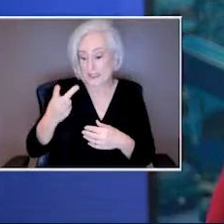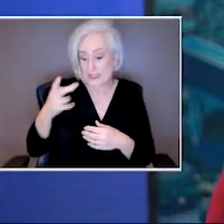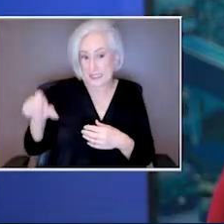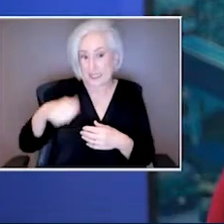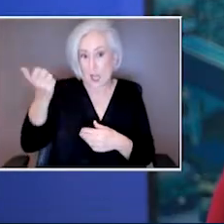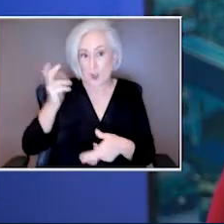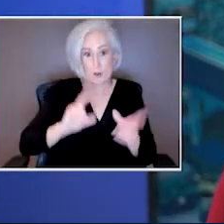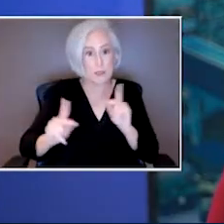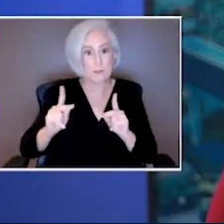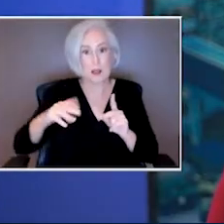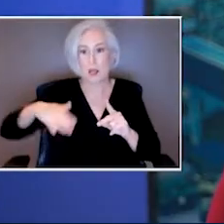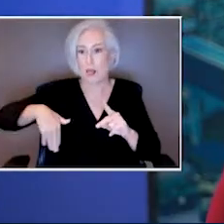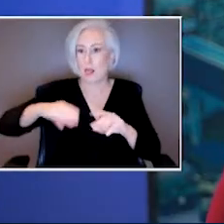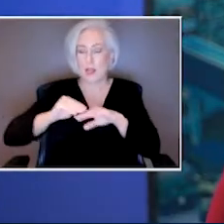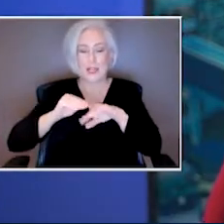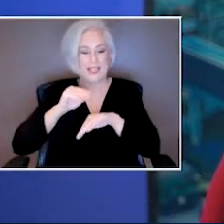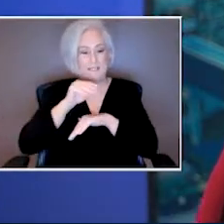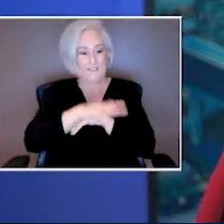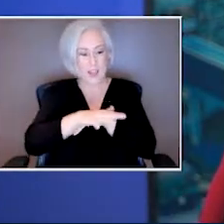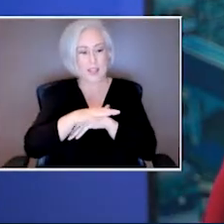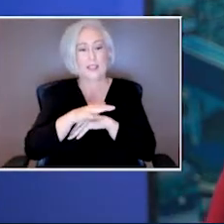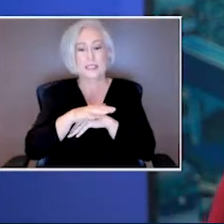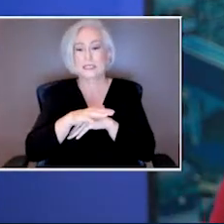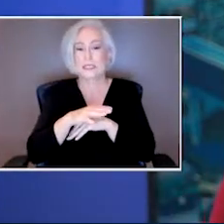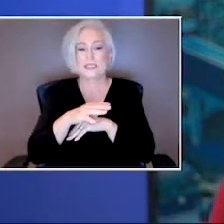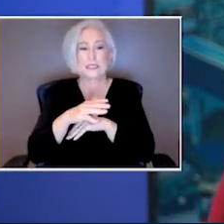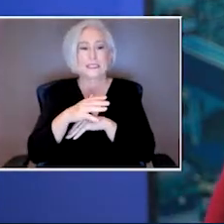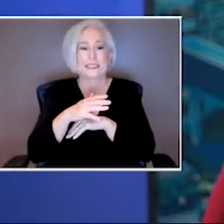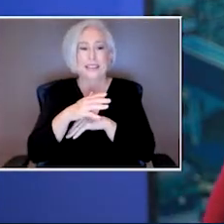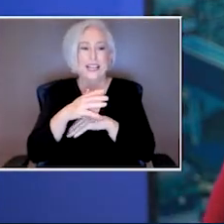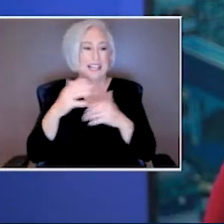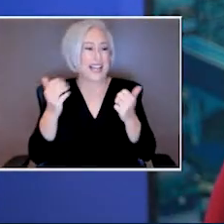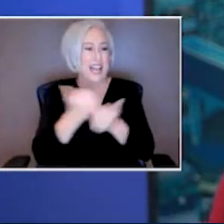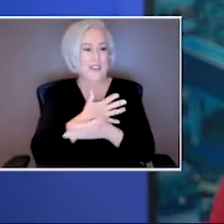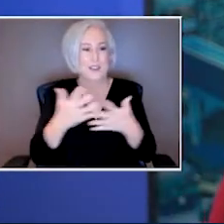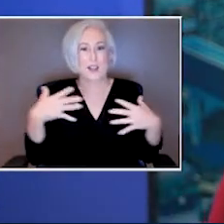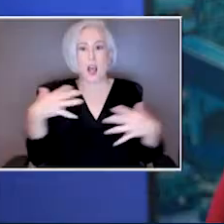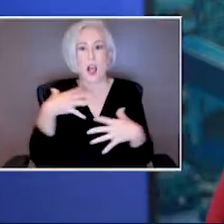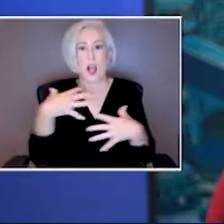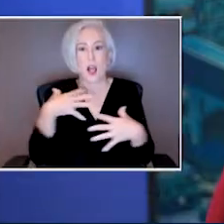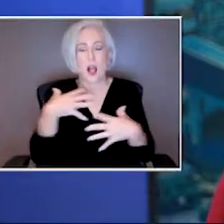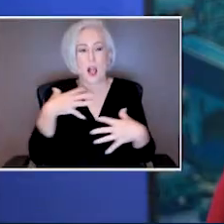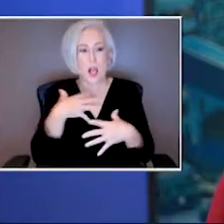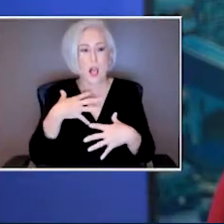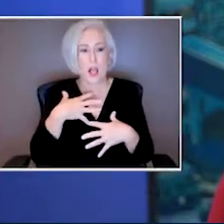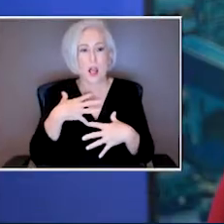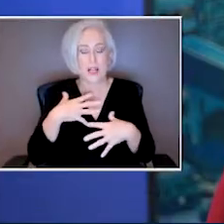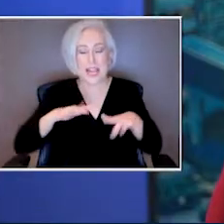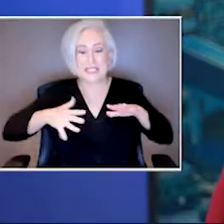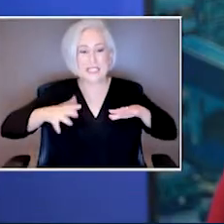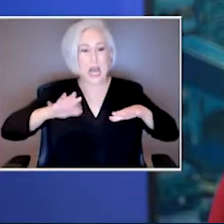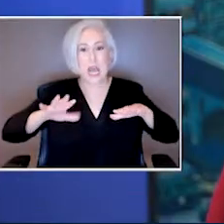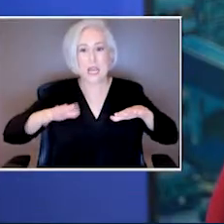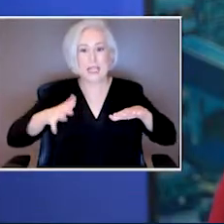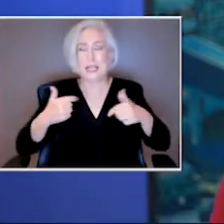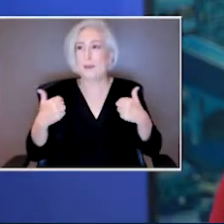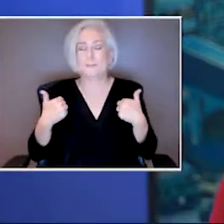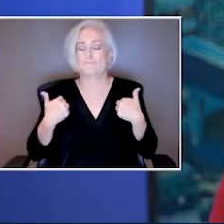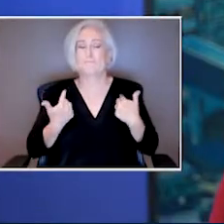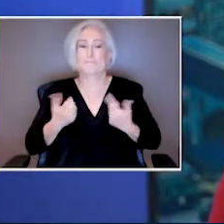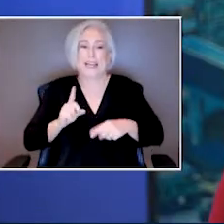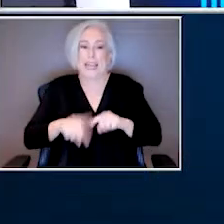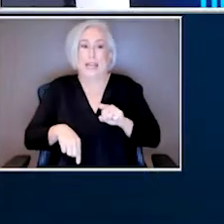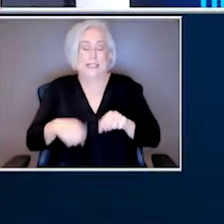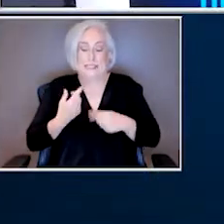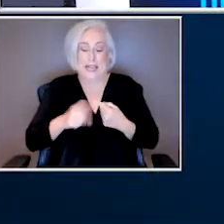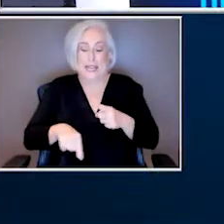them into a point where it was just everything was petrifying to them, crippling anxiety, and I was like, I can't do that. Yeah, because you've got to